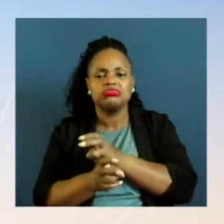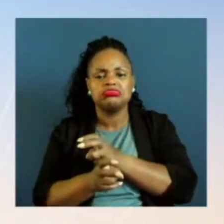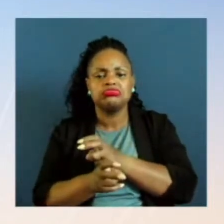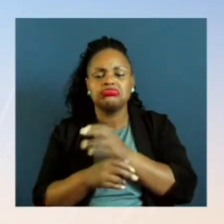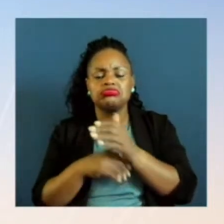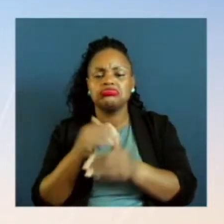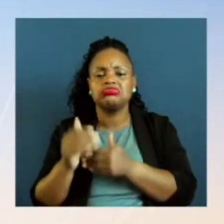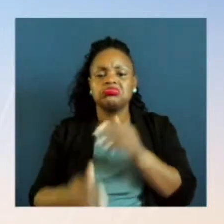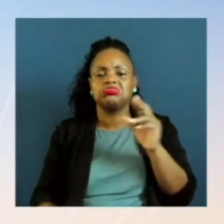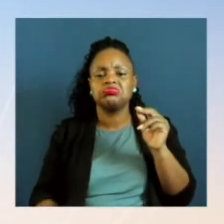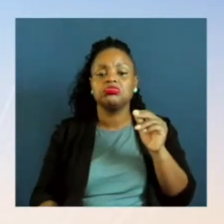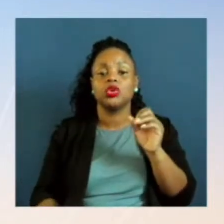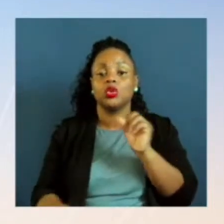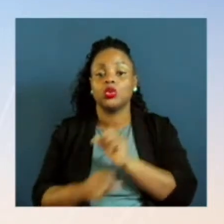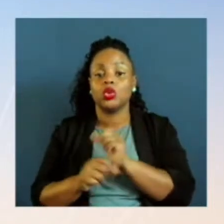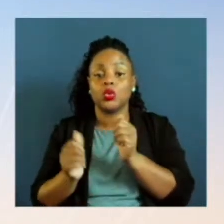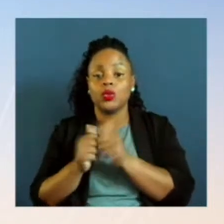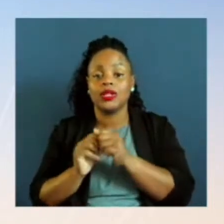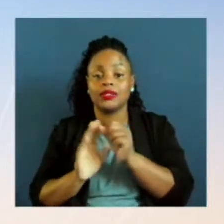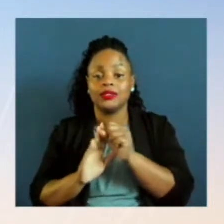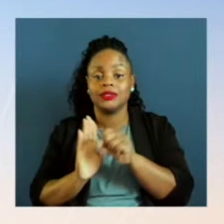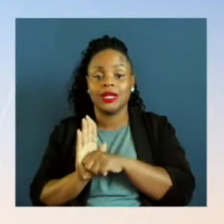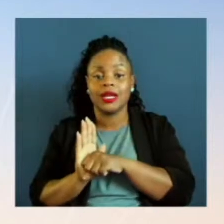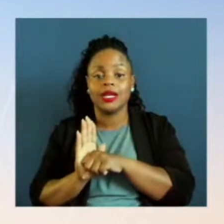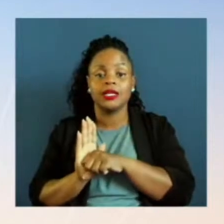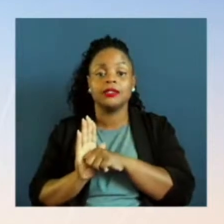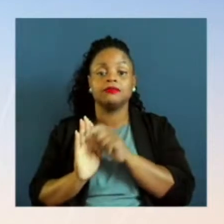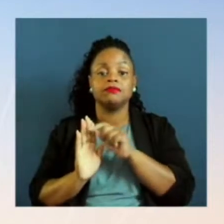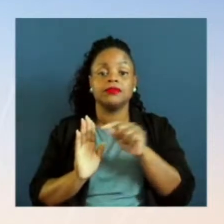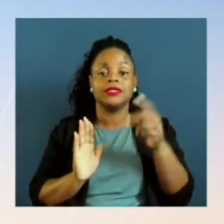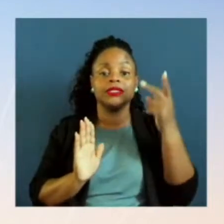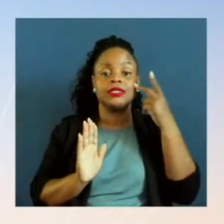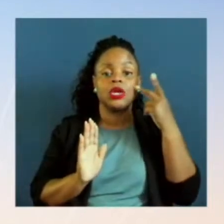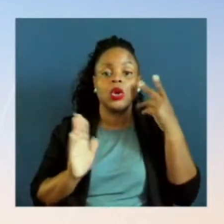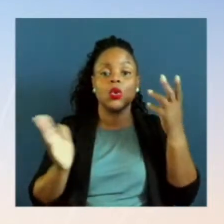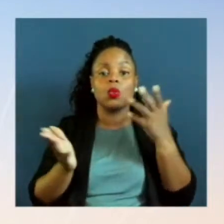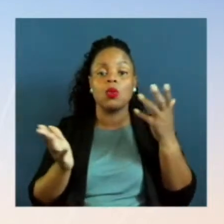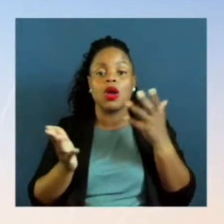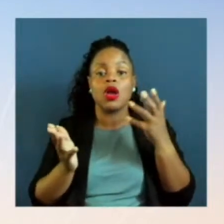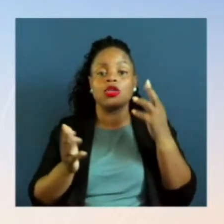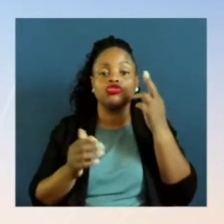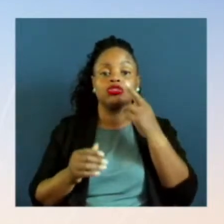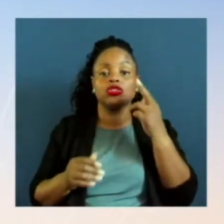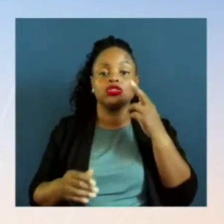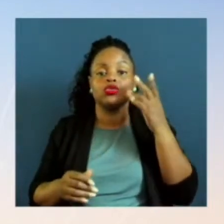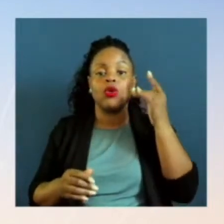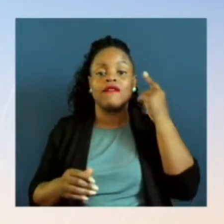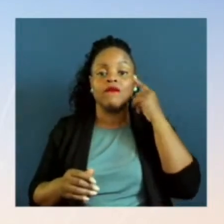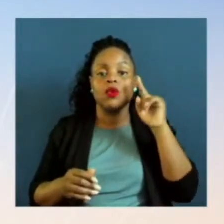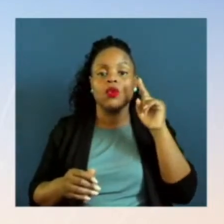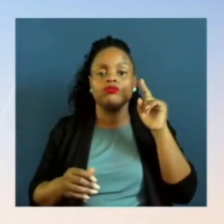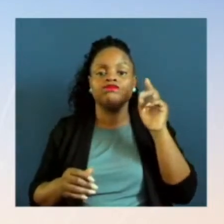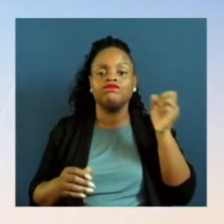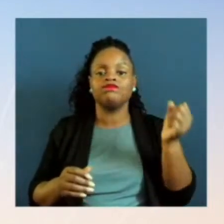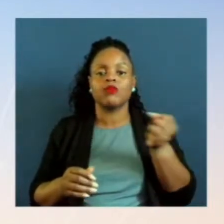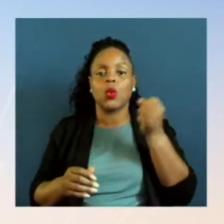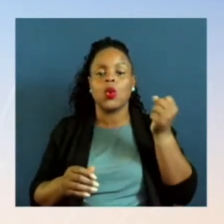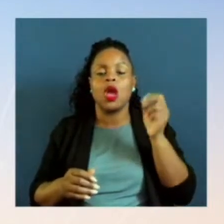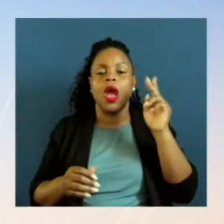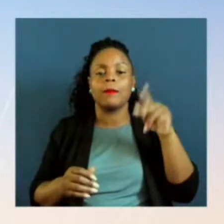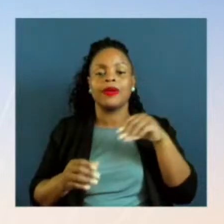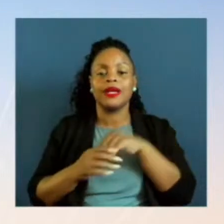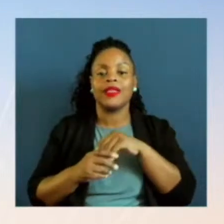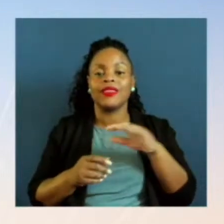individual states to determine what are the holdup in their processes, and some of the bureaucratic steps in places where we've eased the red tape has